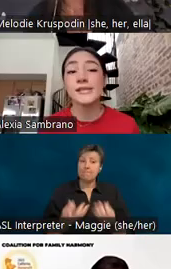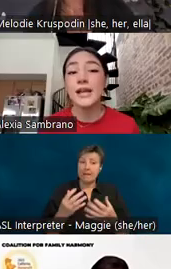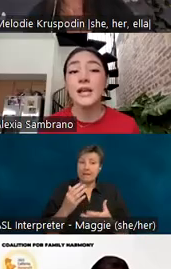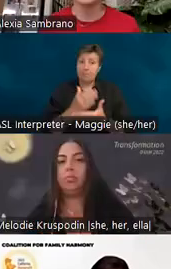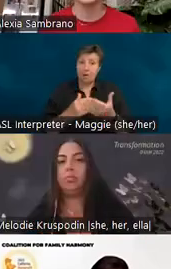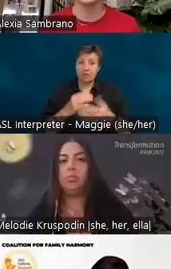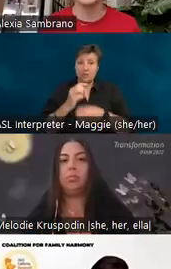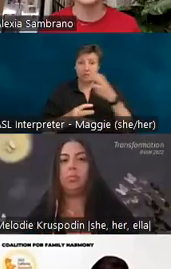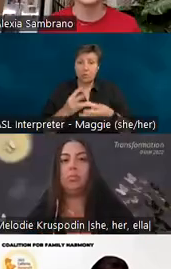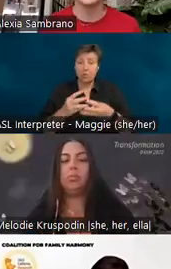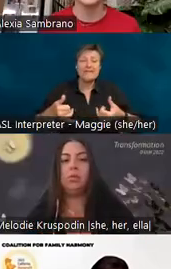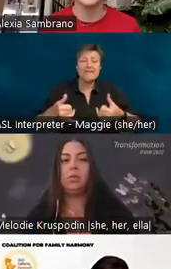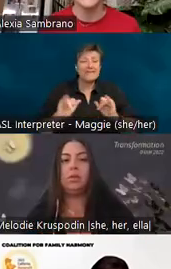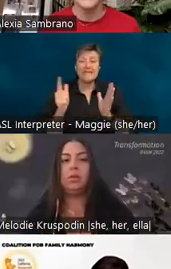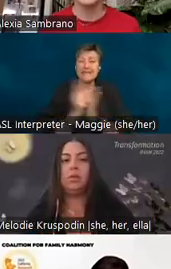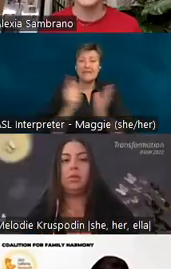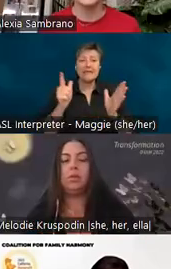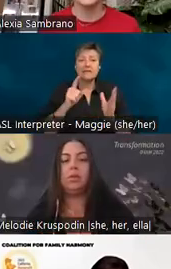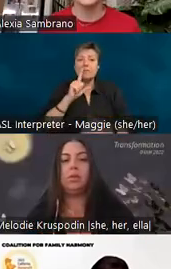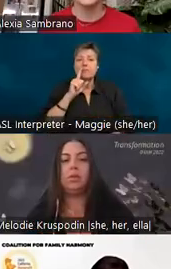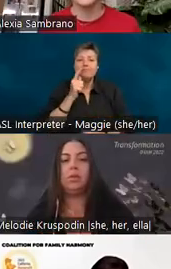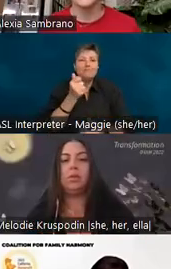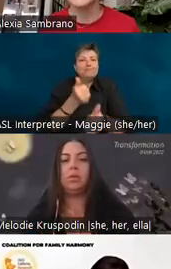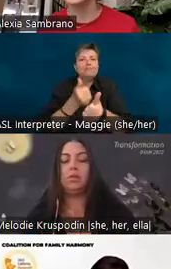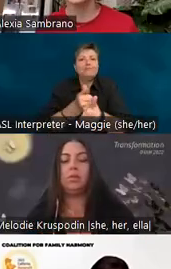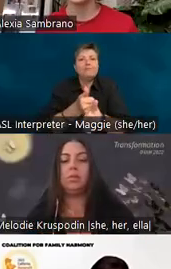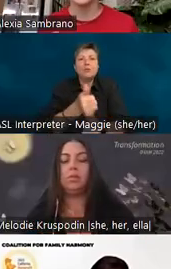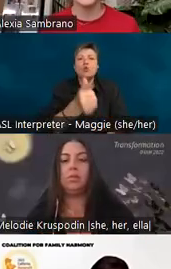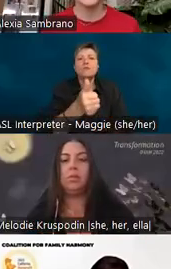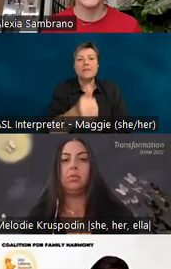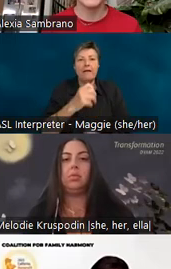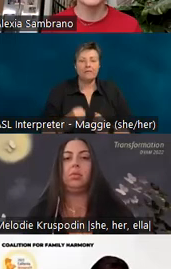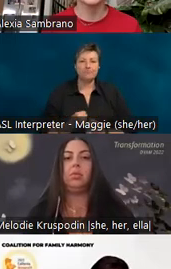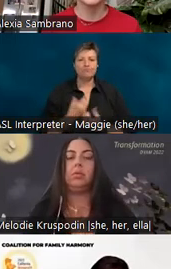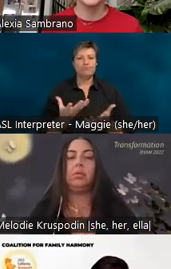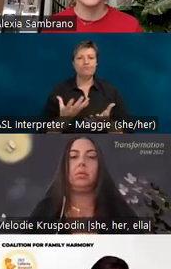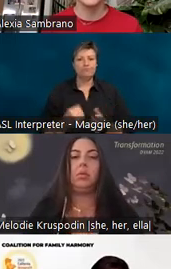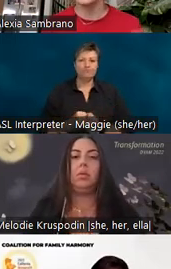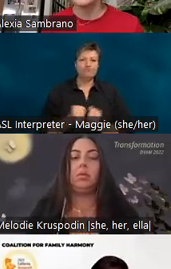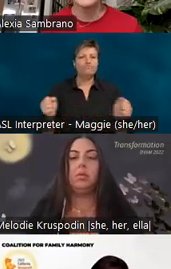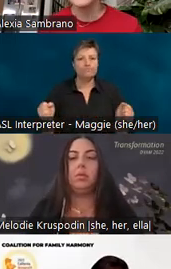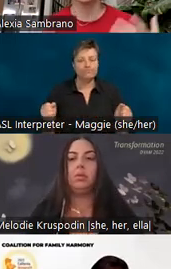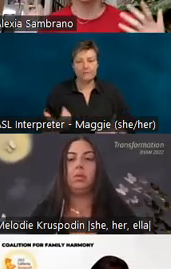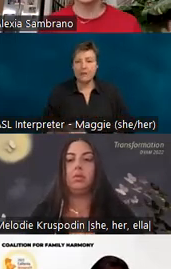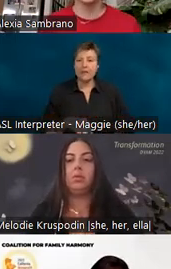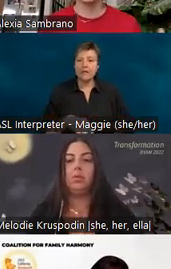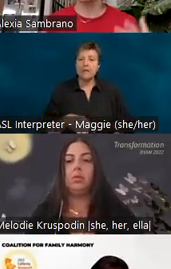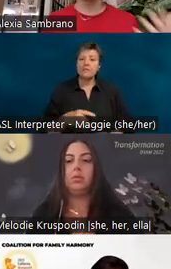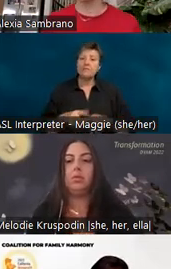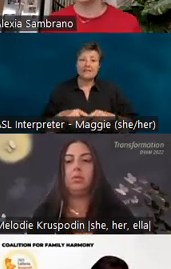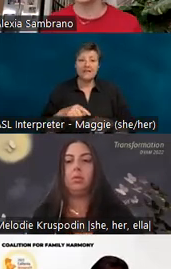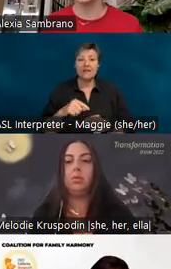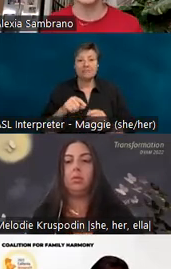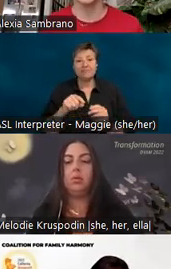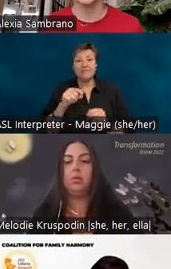claim asylum and escape persecution based on their sexual orientation or their gender identity. However, even though they're hoping